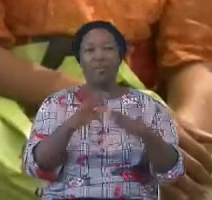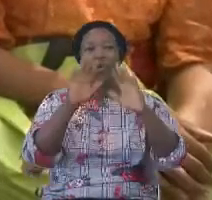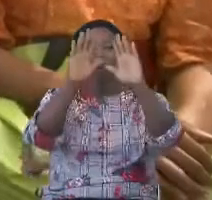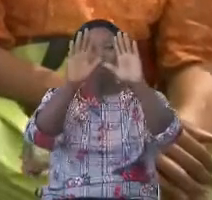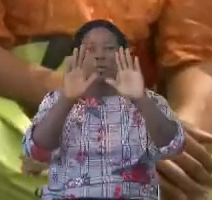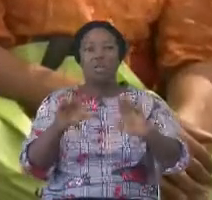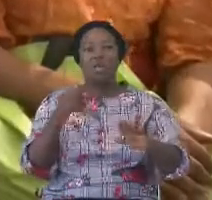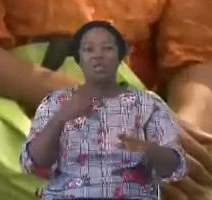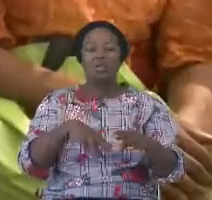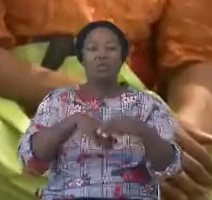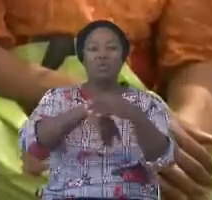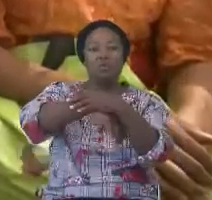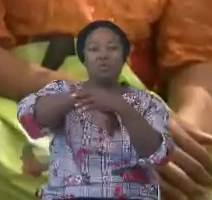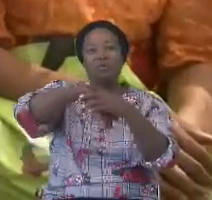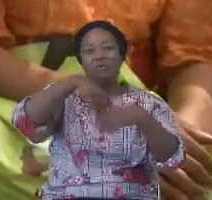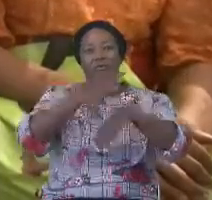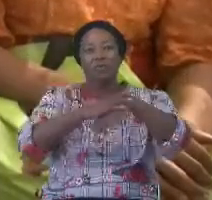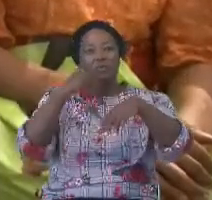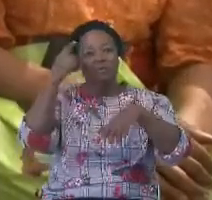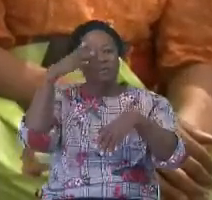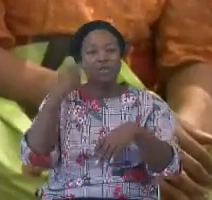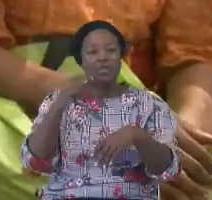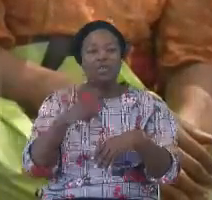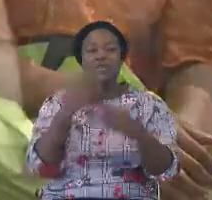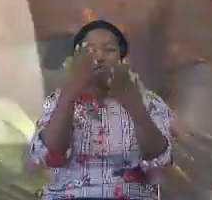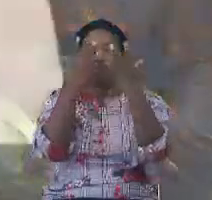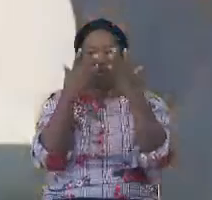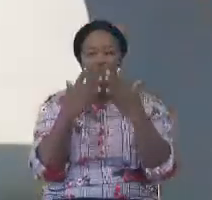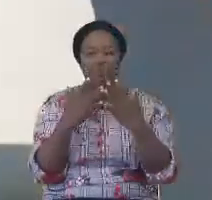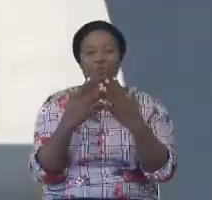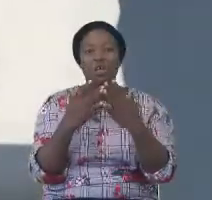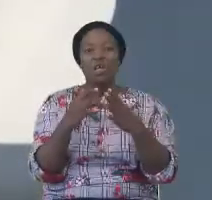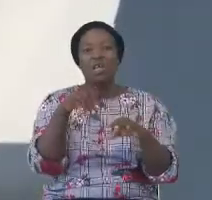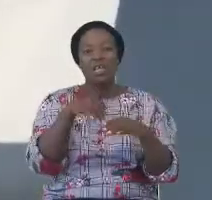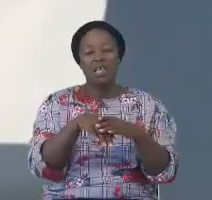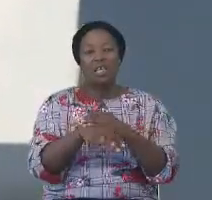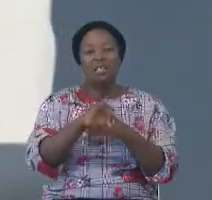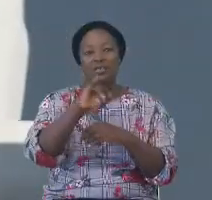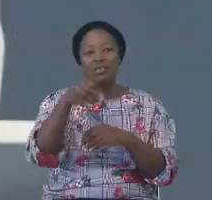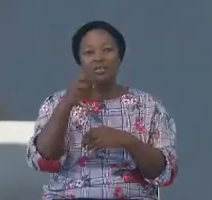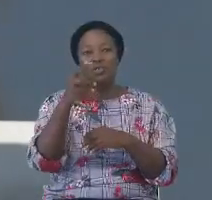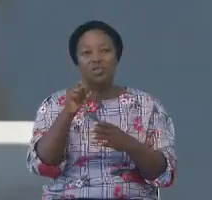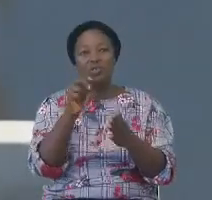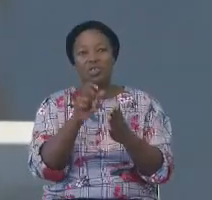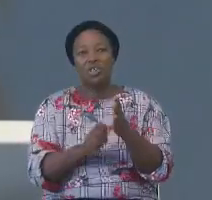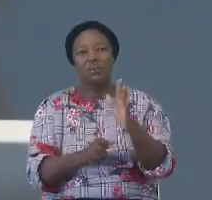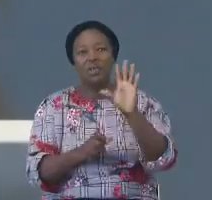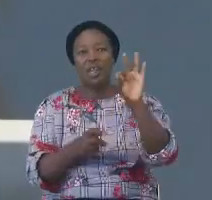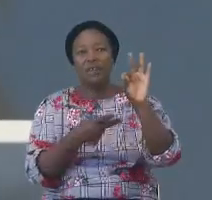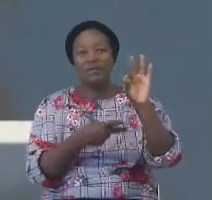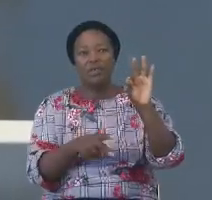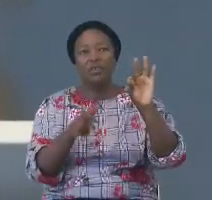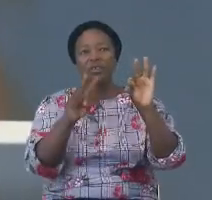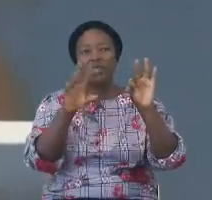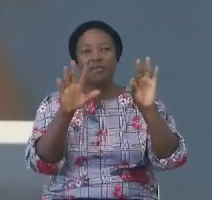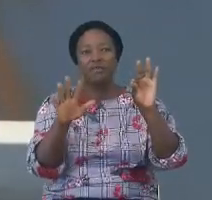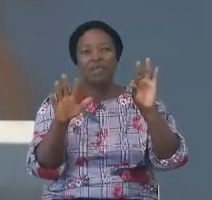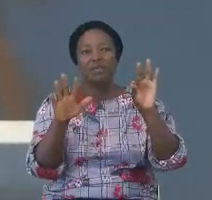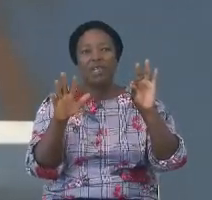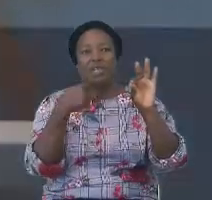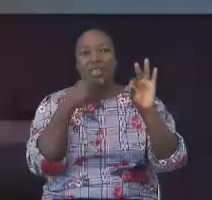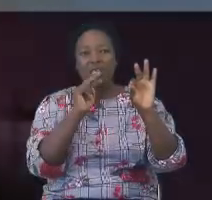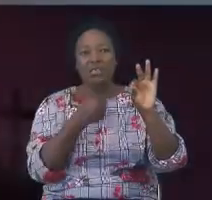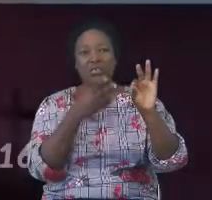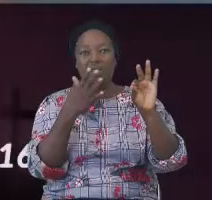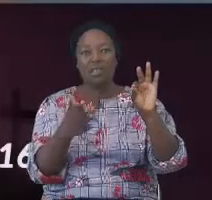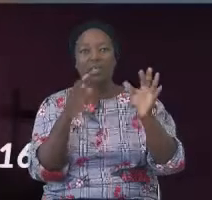will have the wonder of solace for the sorrowful in john chapter 9 verse